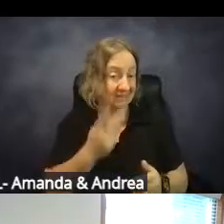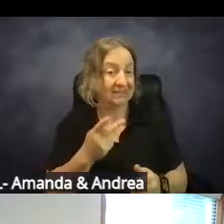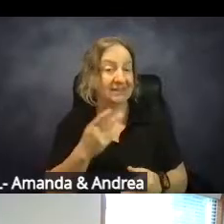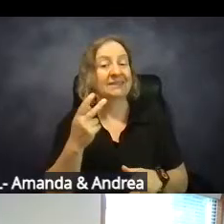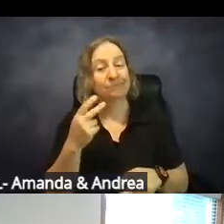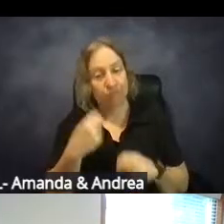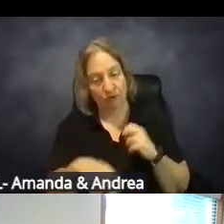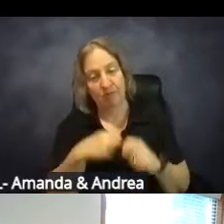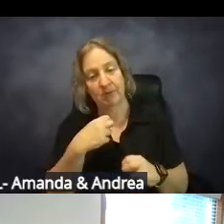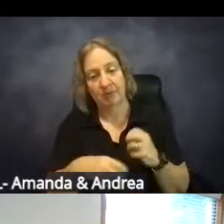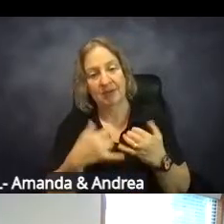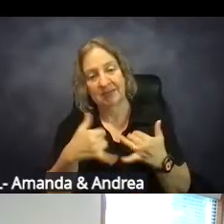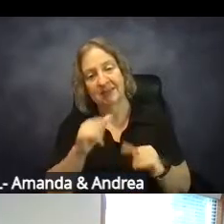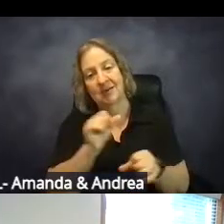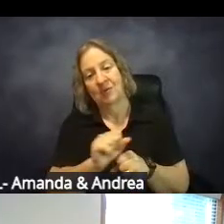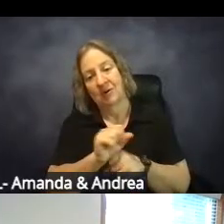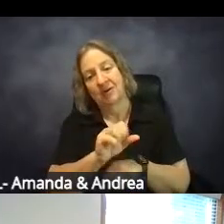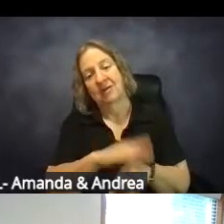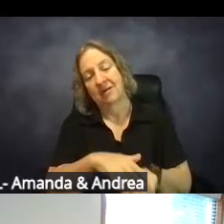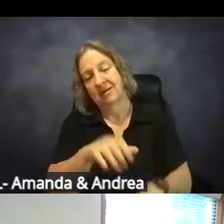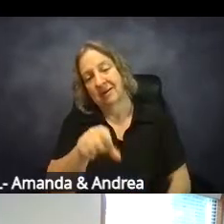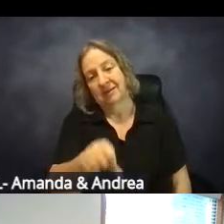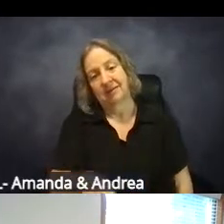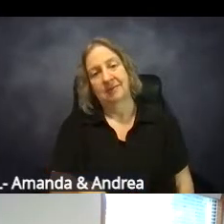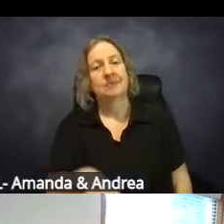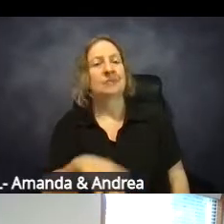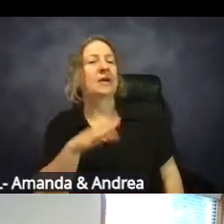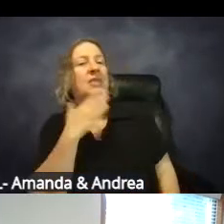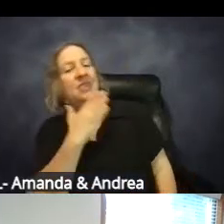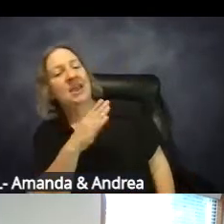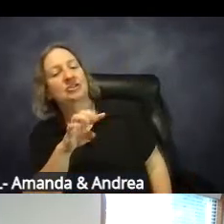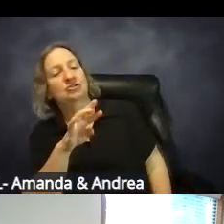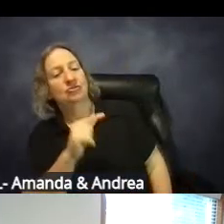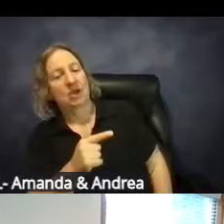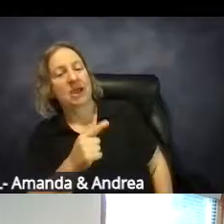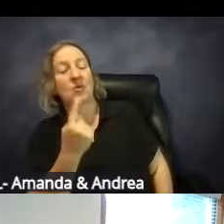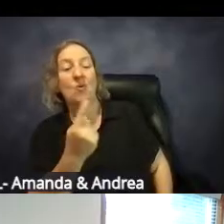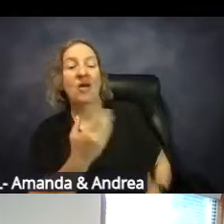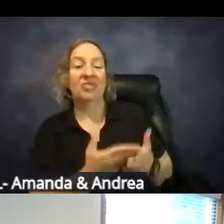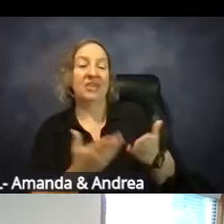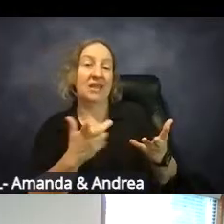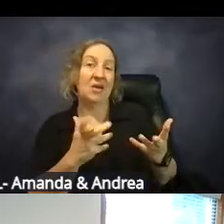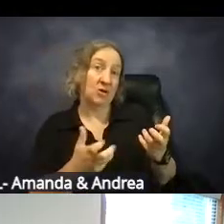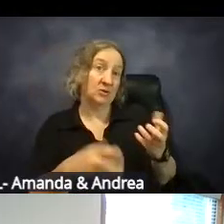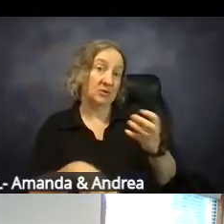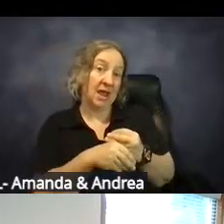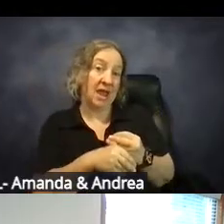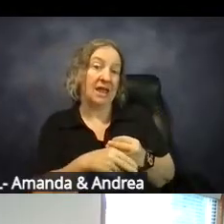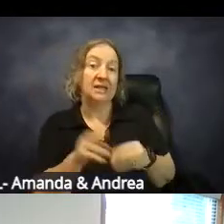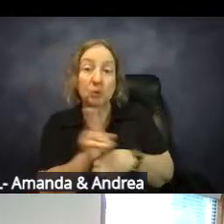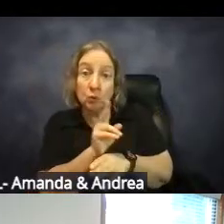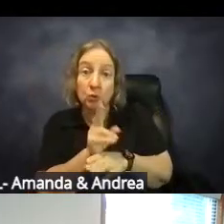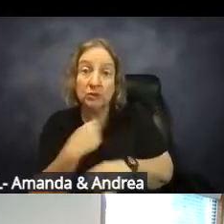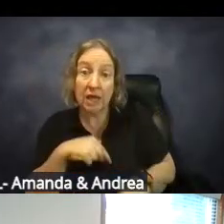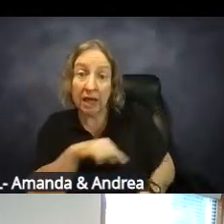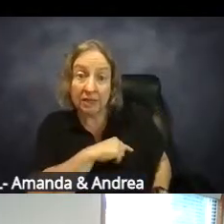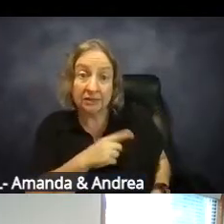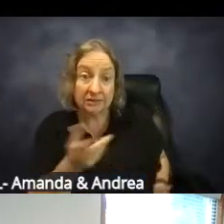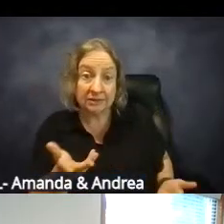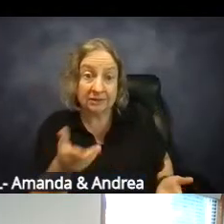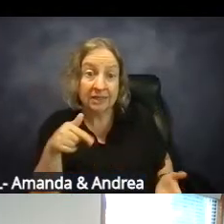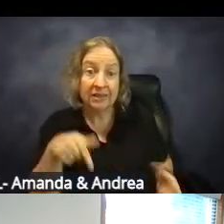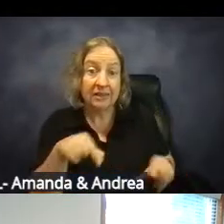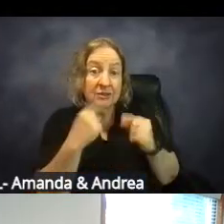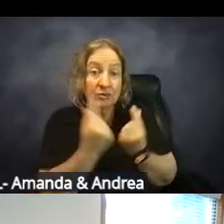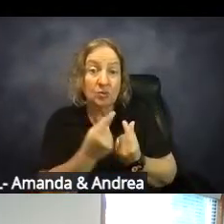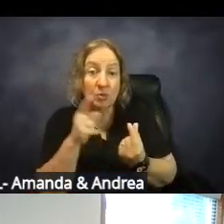and we are still working at it. Thanks, Greg. I mean, the only thing I'd add to that is use us. I mean, this group is meant